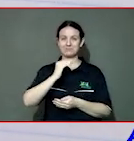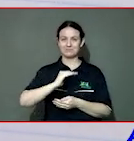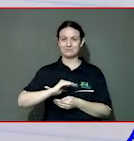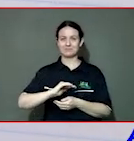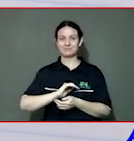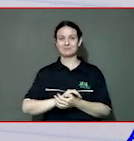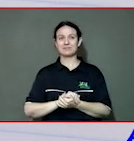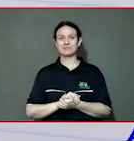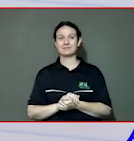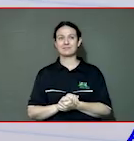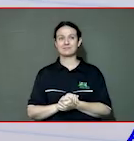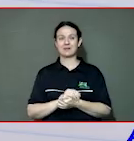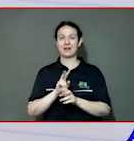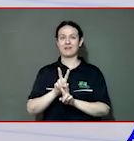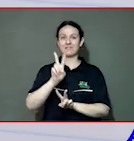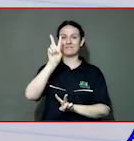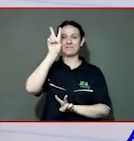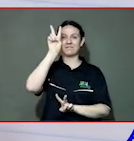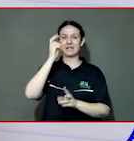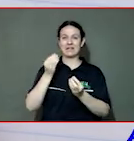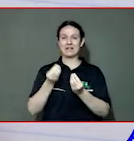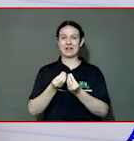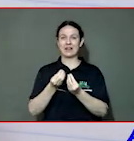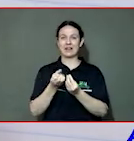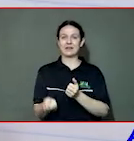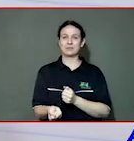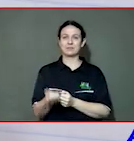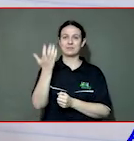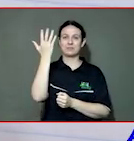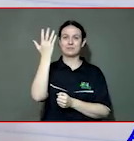is vertical projectile.